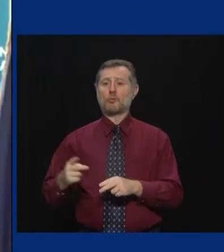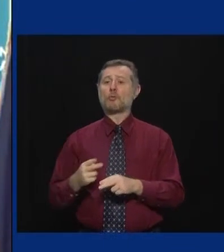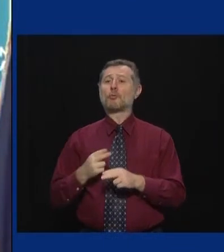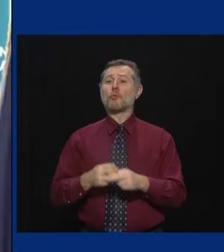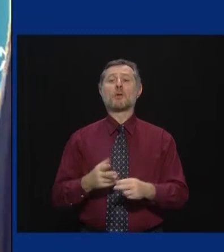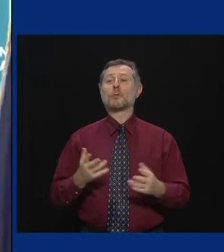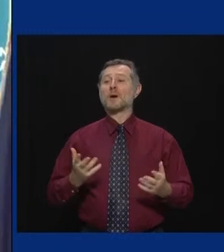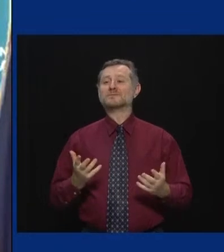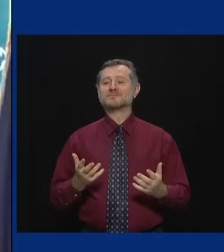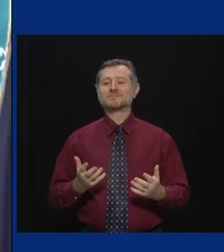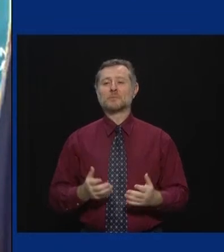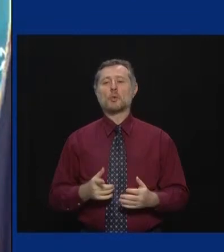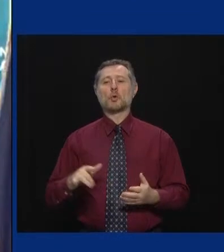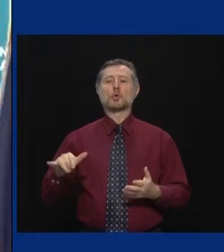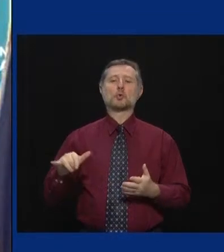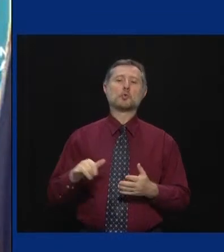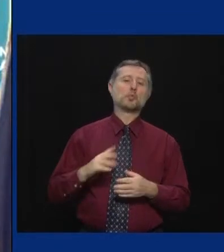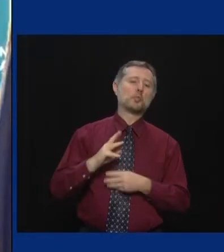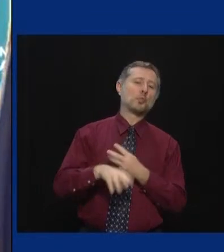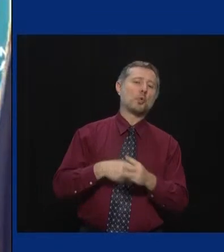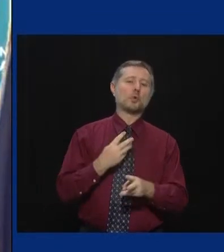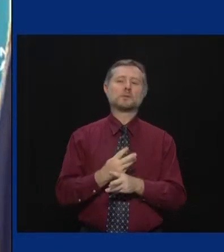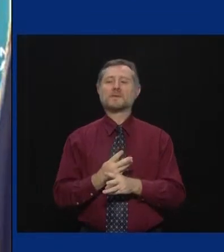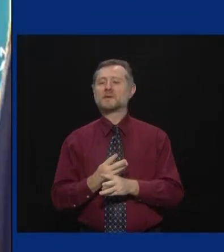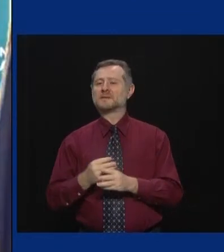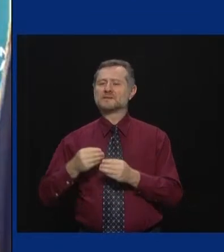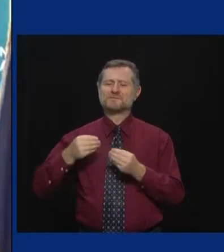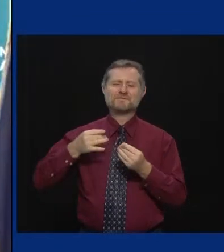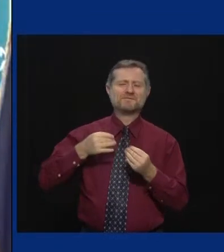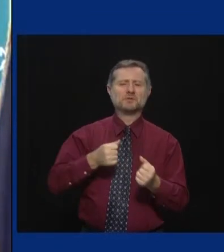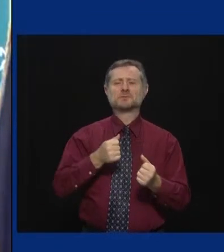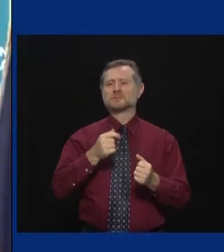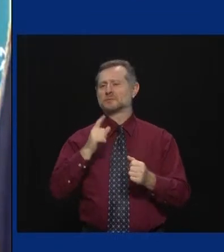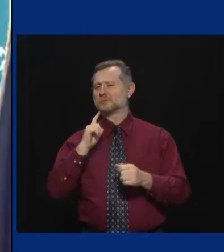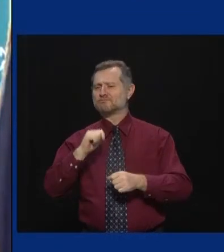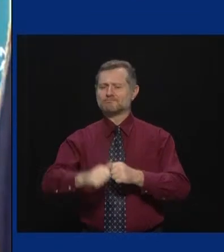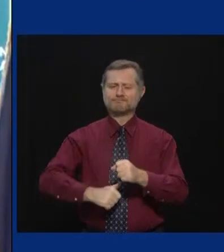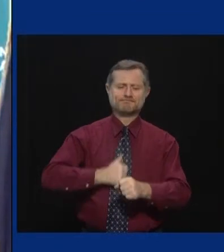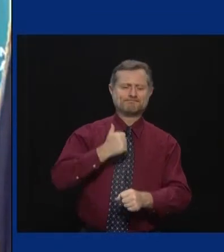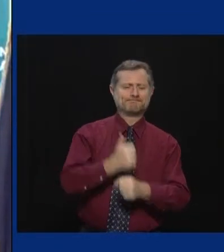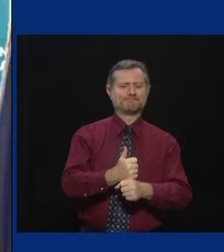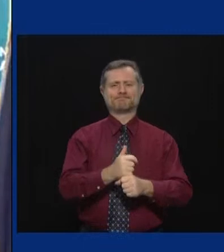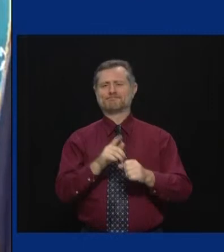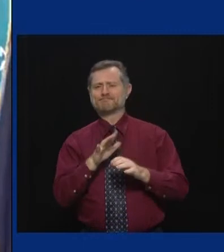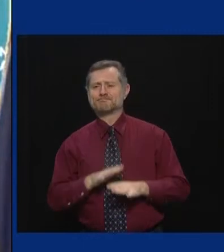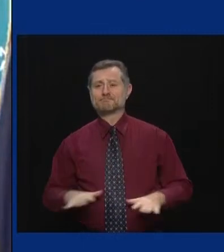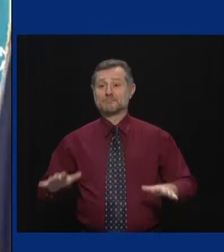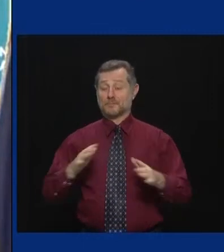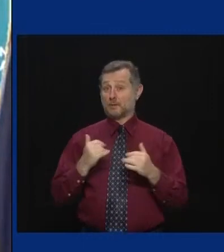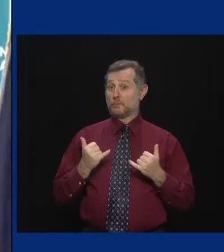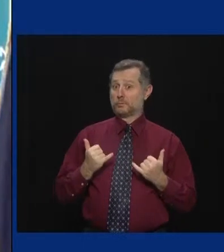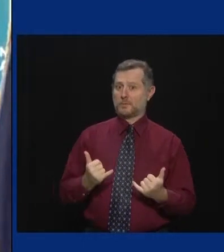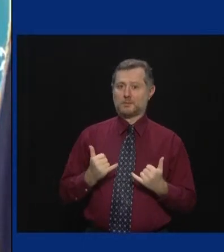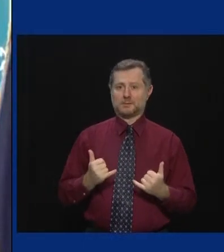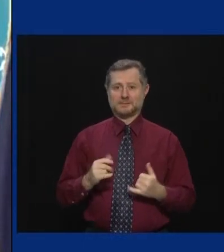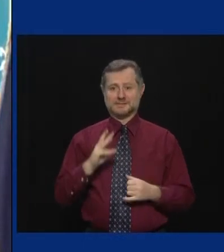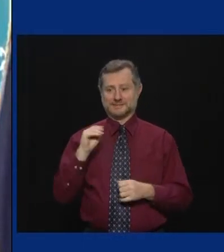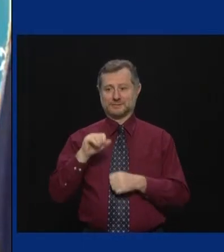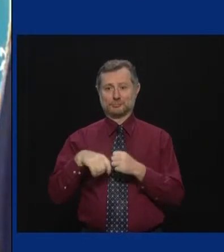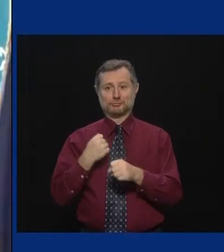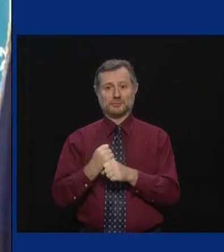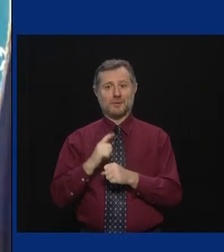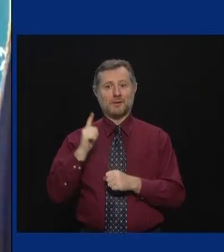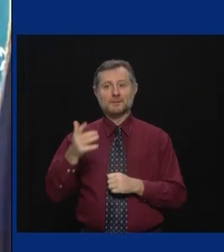American efficiency and determination. And now, 60 years later, we're even more proud that we're making